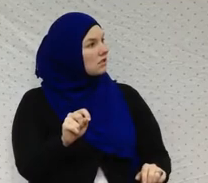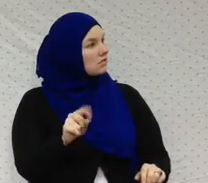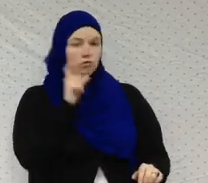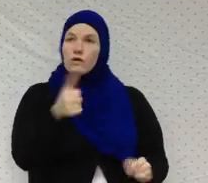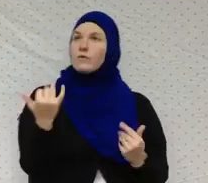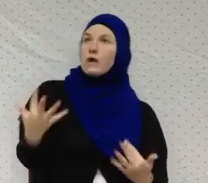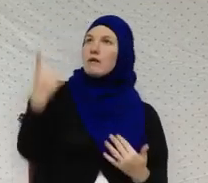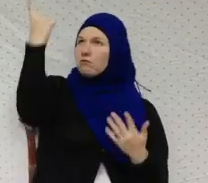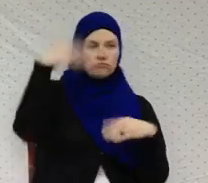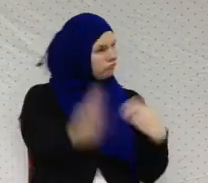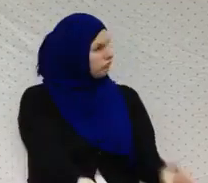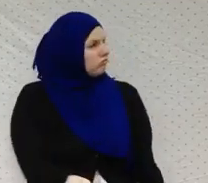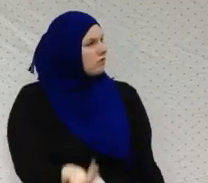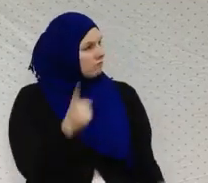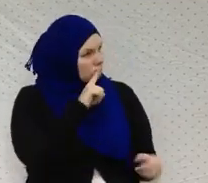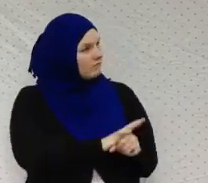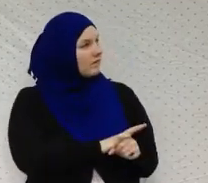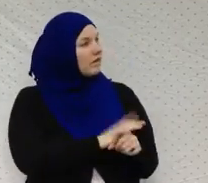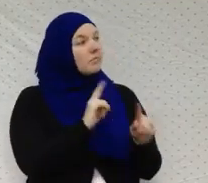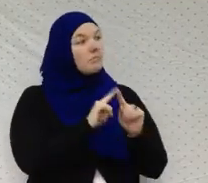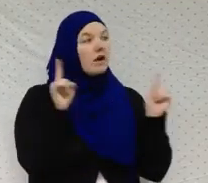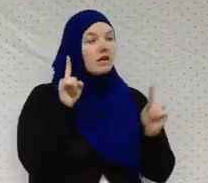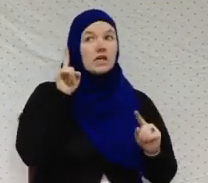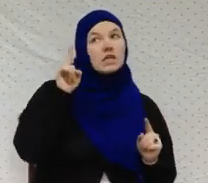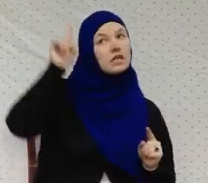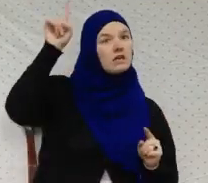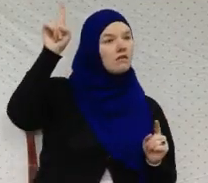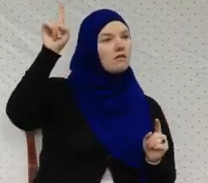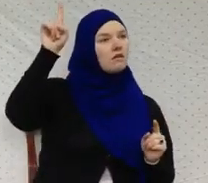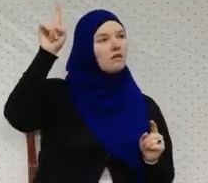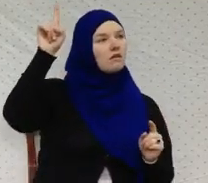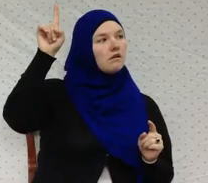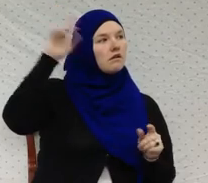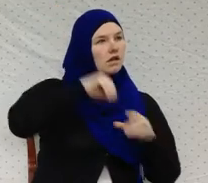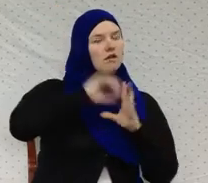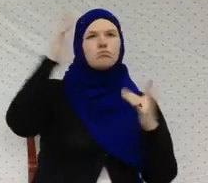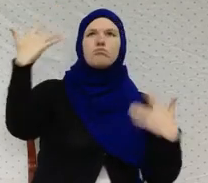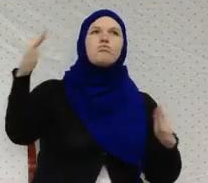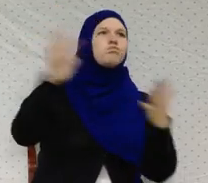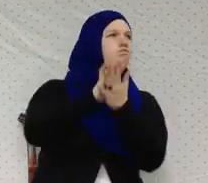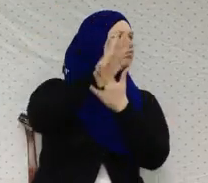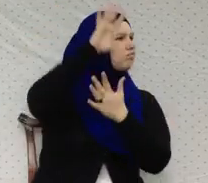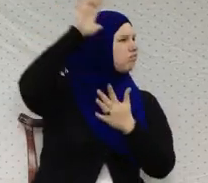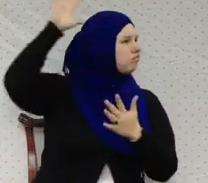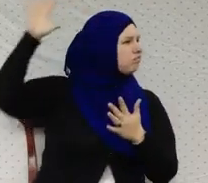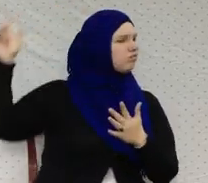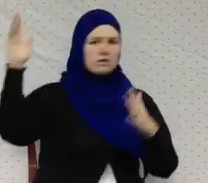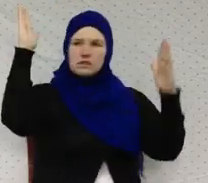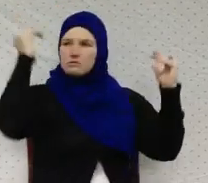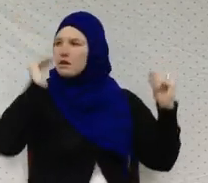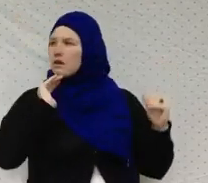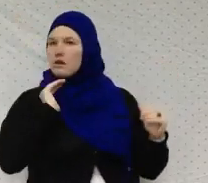waiting for Him to give. But He in His